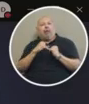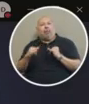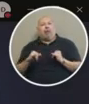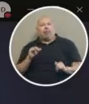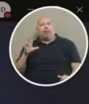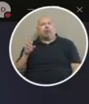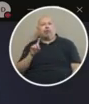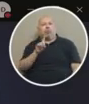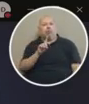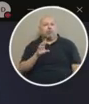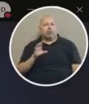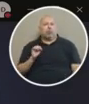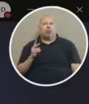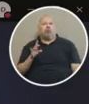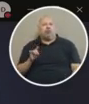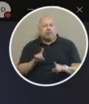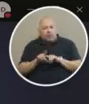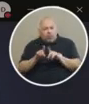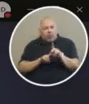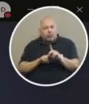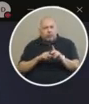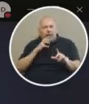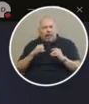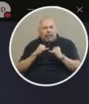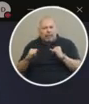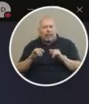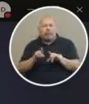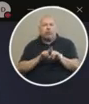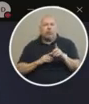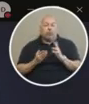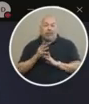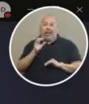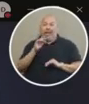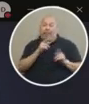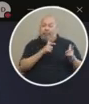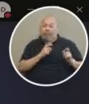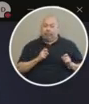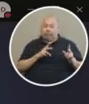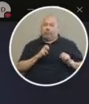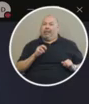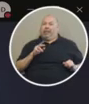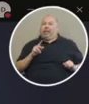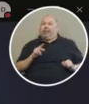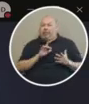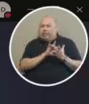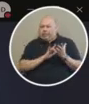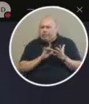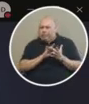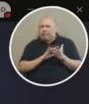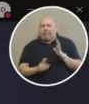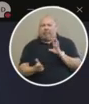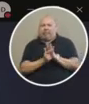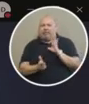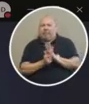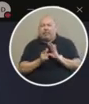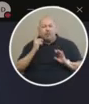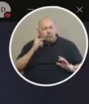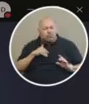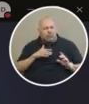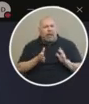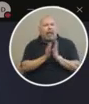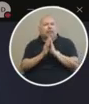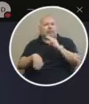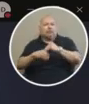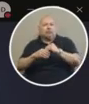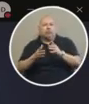able to put you into the COVID. You can also do it through the app, the 311 app. You can put in any violations, suggest you can put in your request